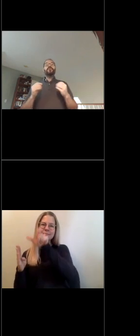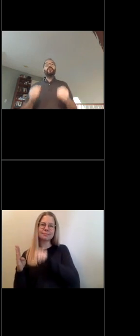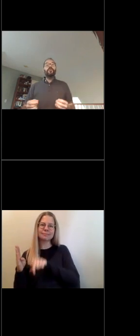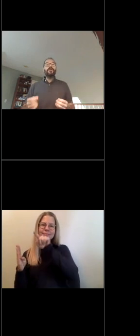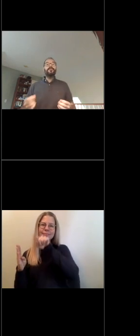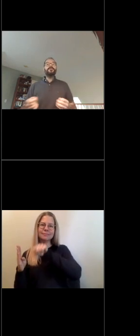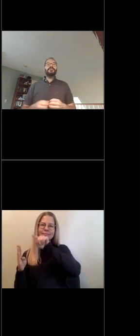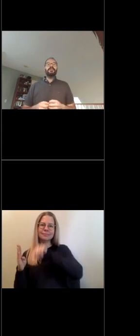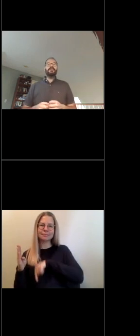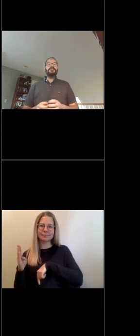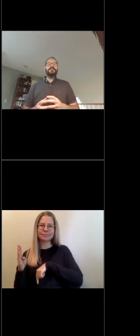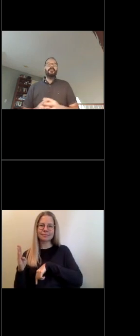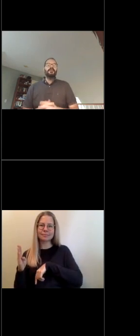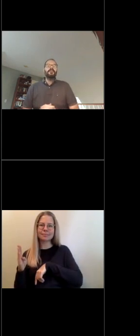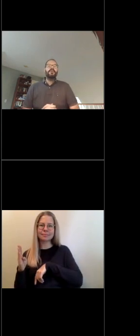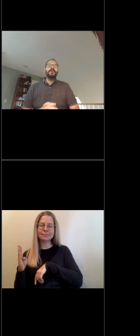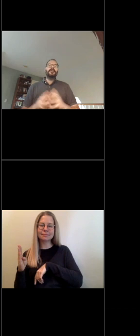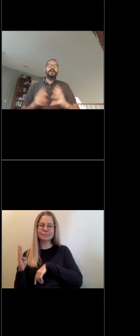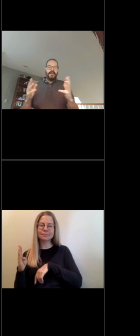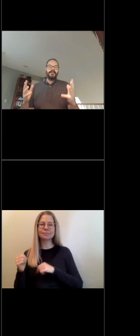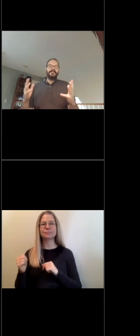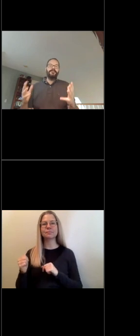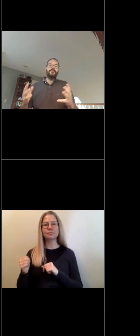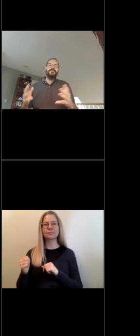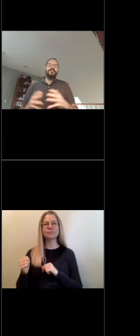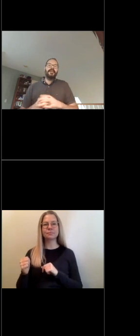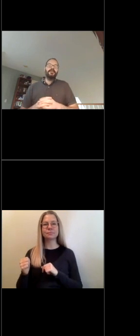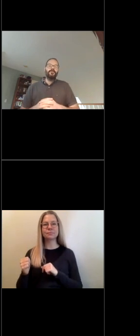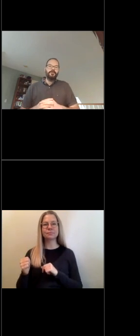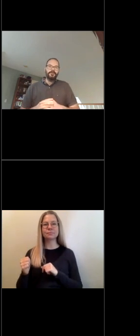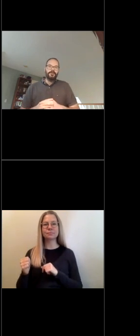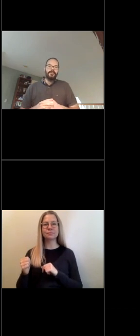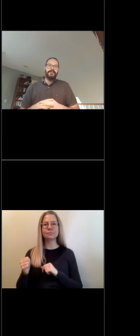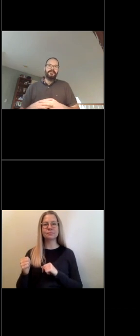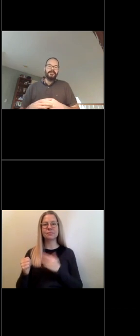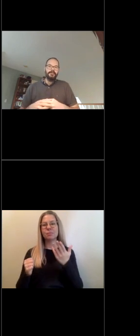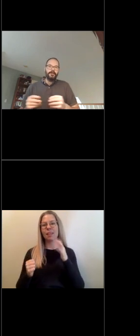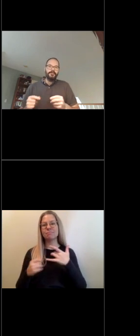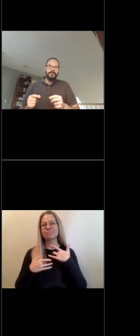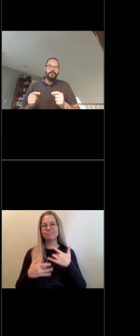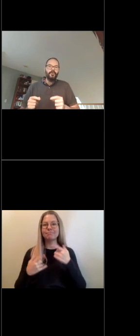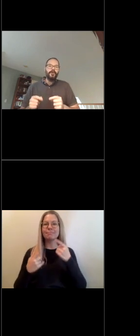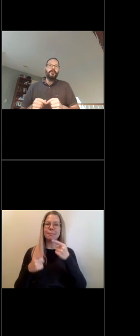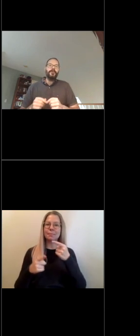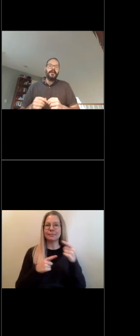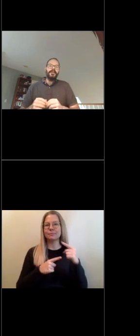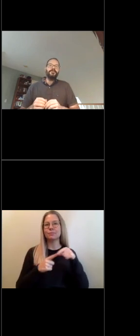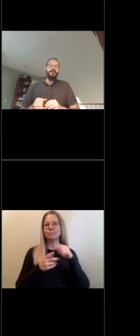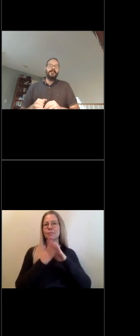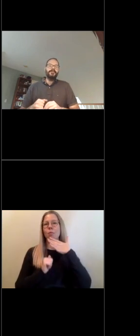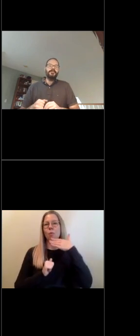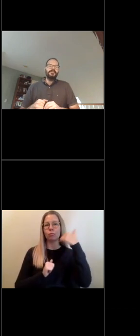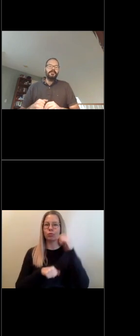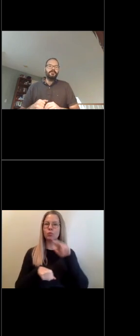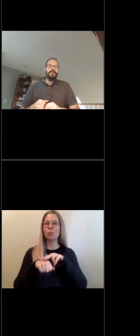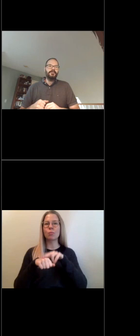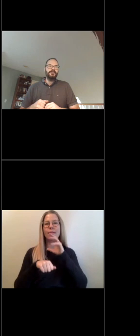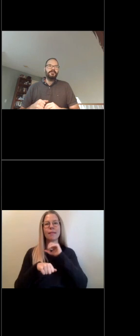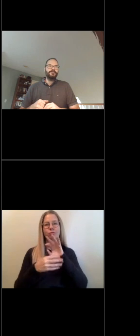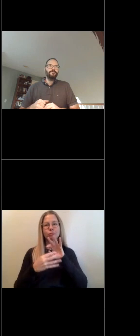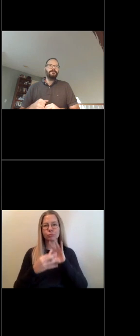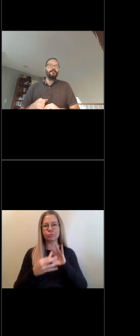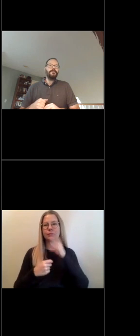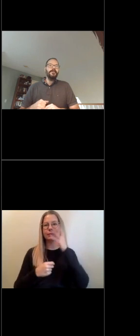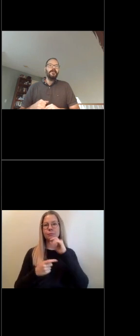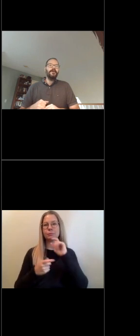call normal changes as a function of getting older in sleep health. So normal age-related sleep